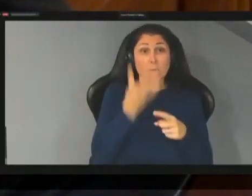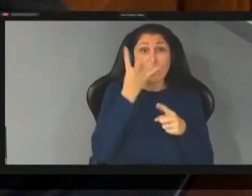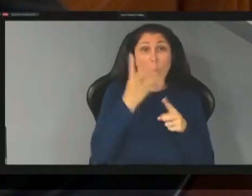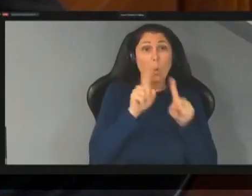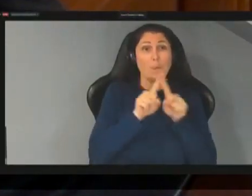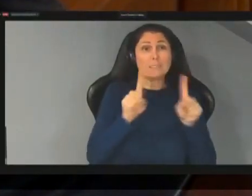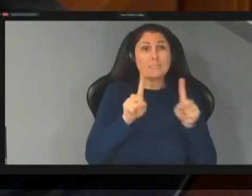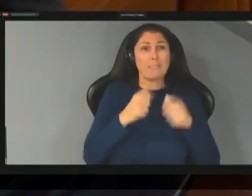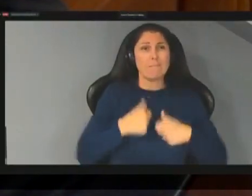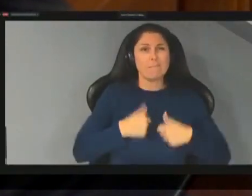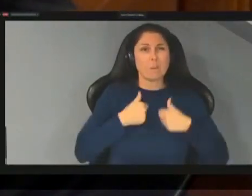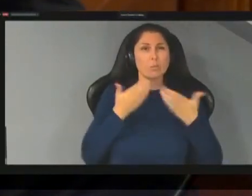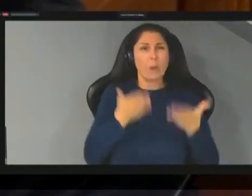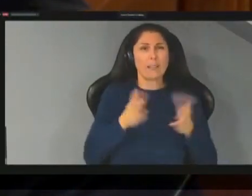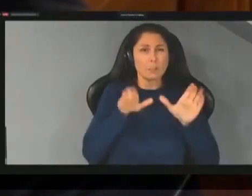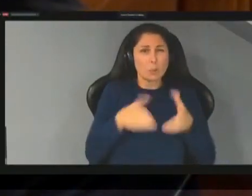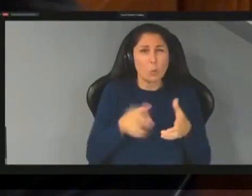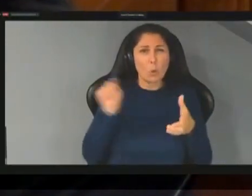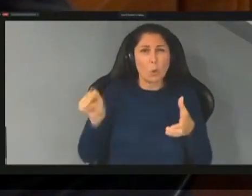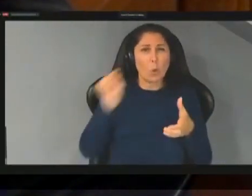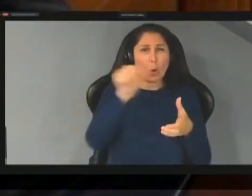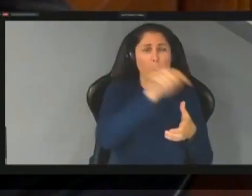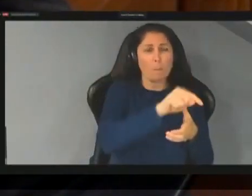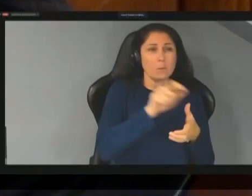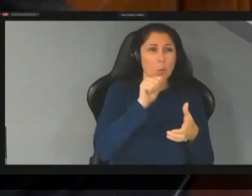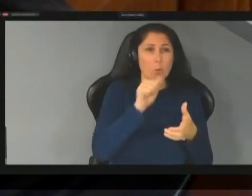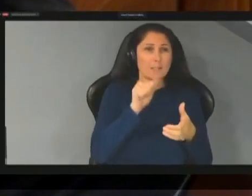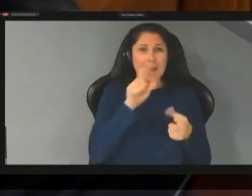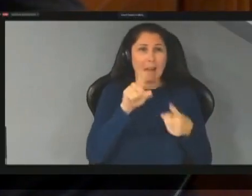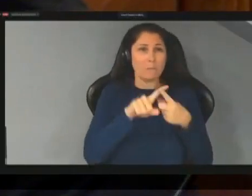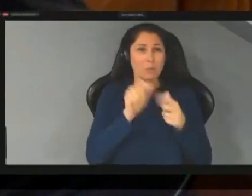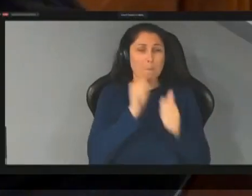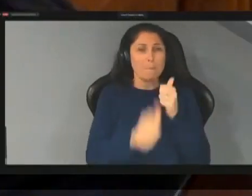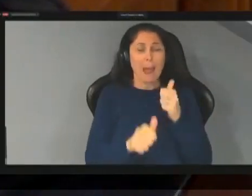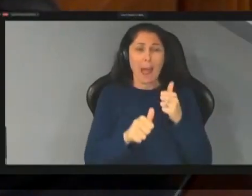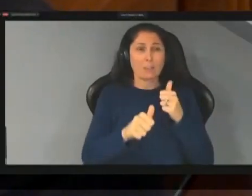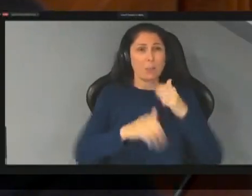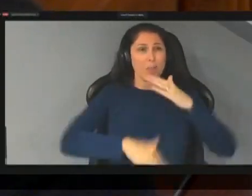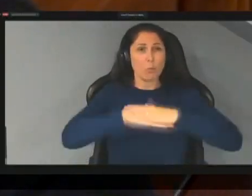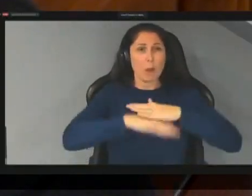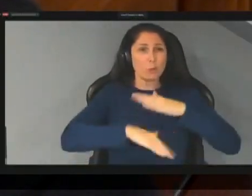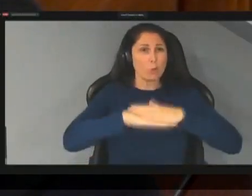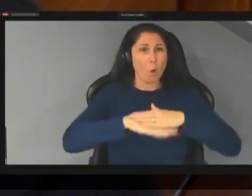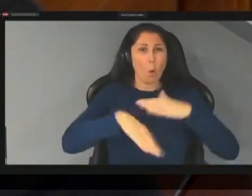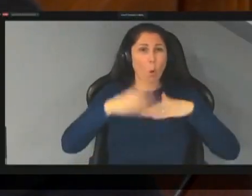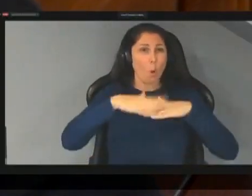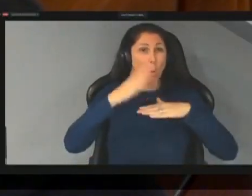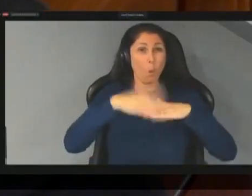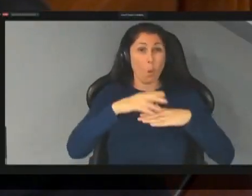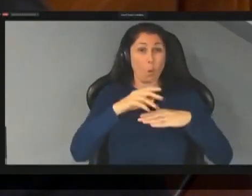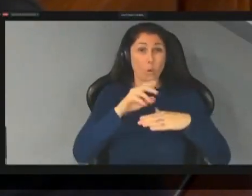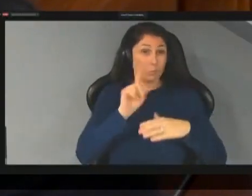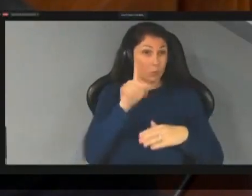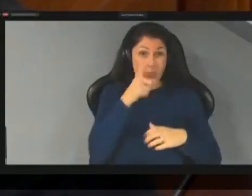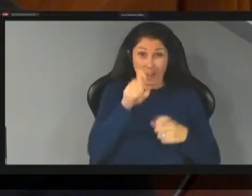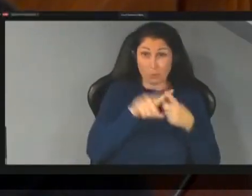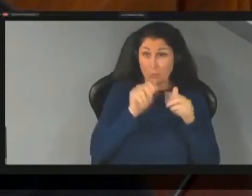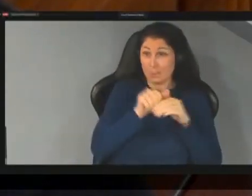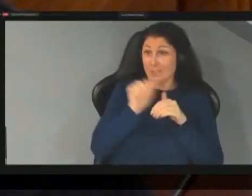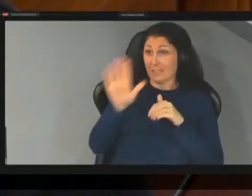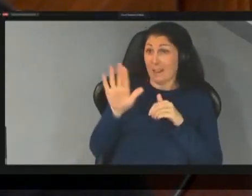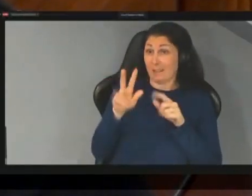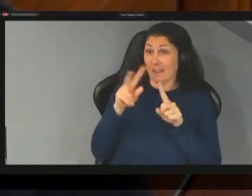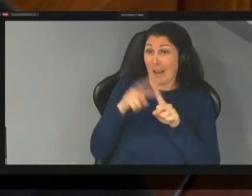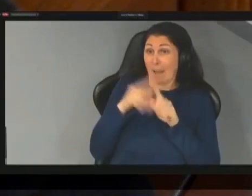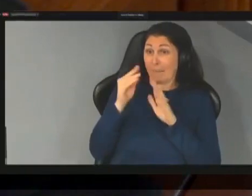groups who didn't really have to pass any threshold of anything other than to submit an application to city planning and get a letter from their